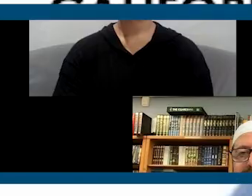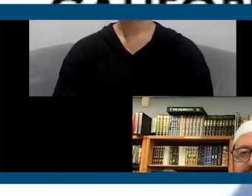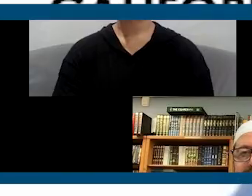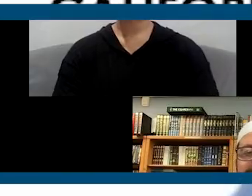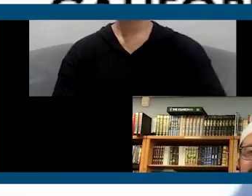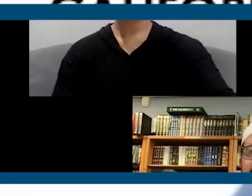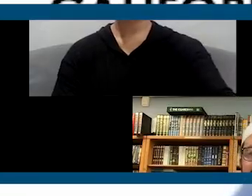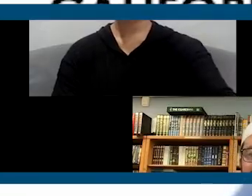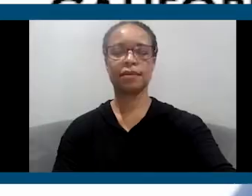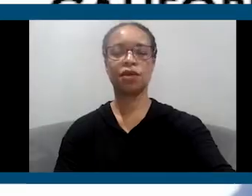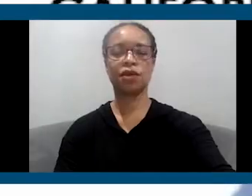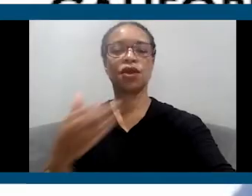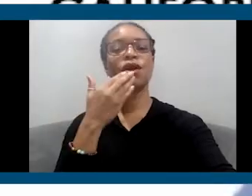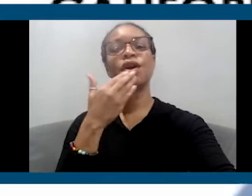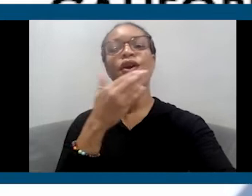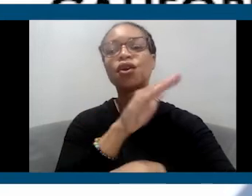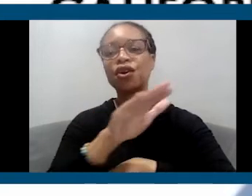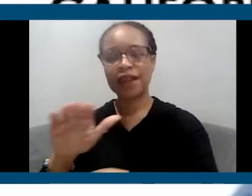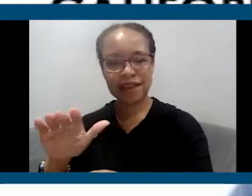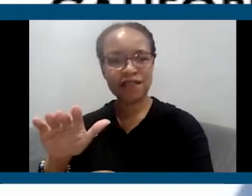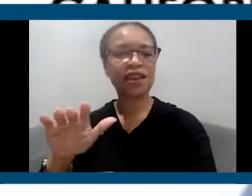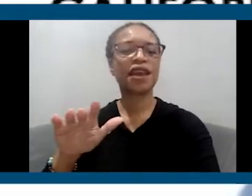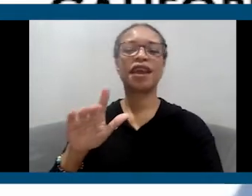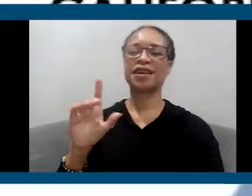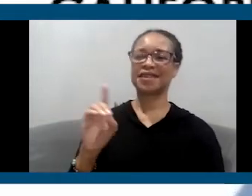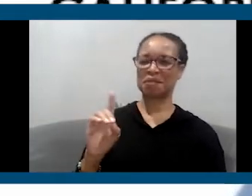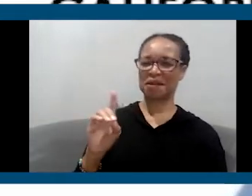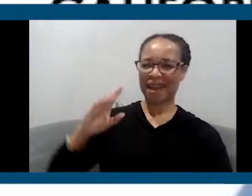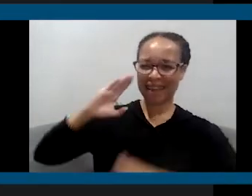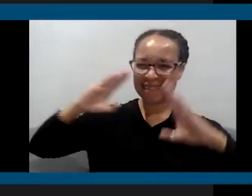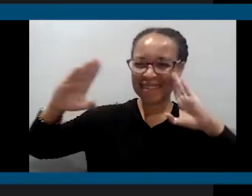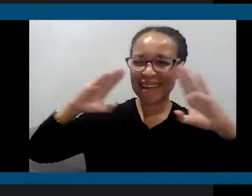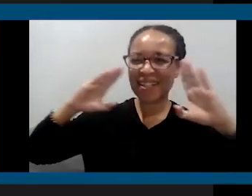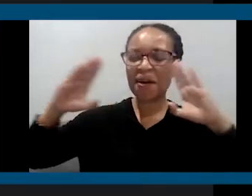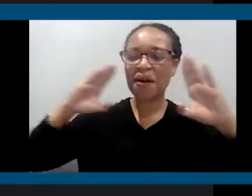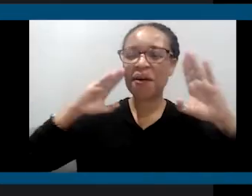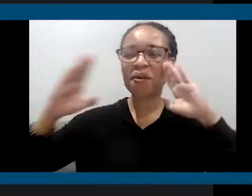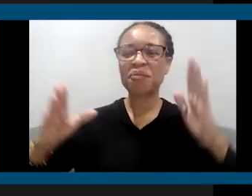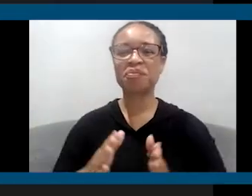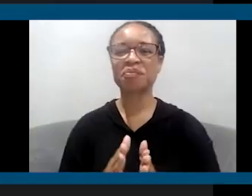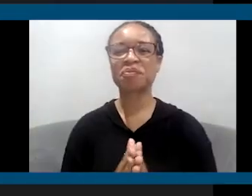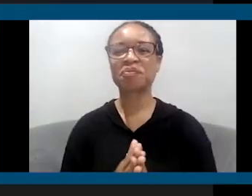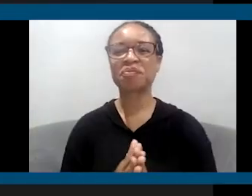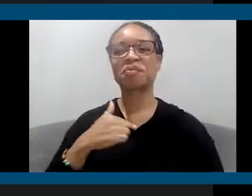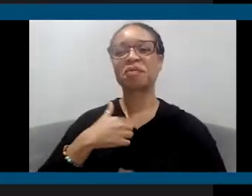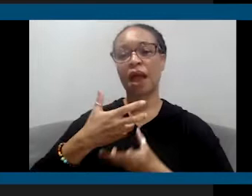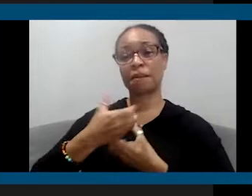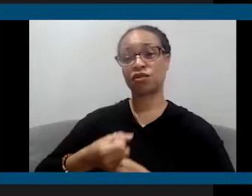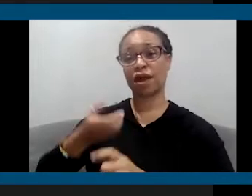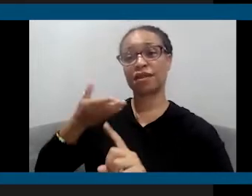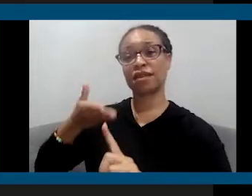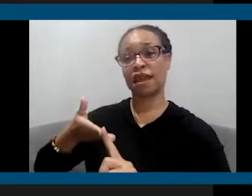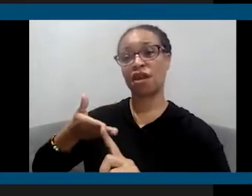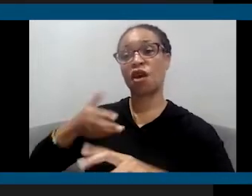Good evening, fellow Democrats. Assalamu alaikum. My name is Harris Mujadidi. I'm a trustee on the Shibol Las